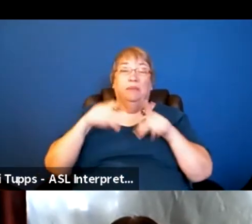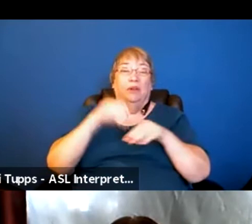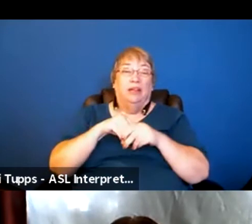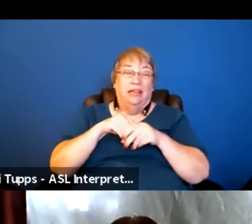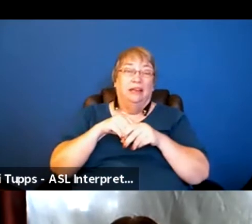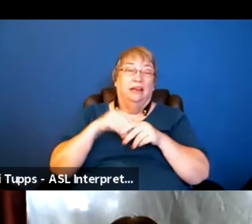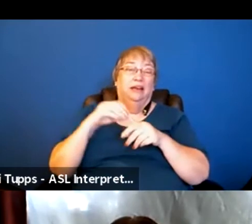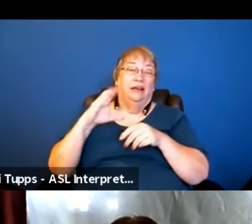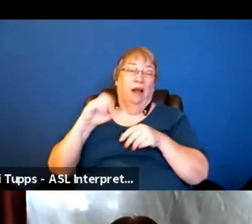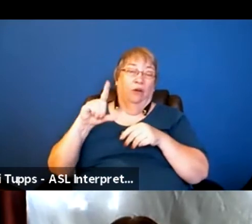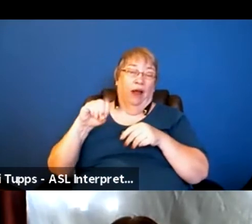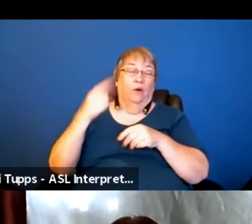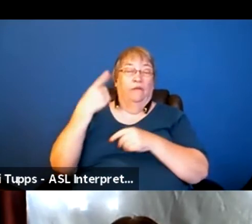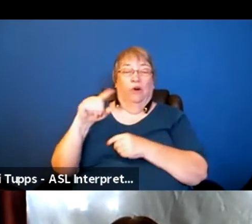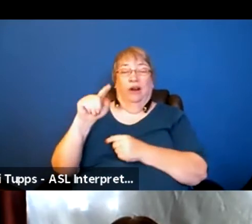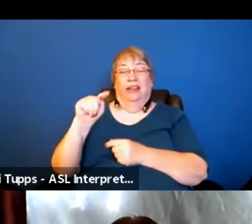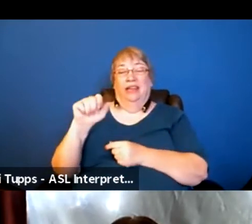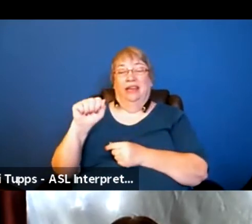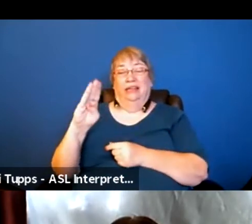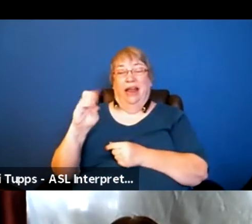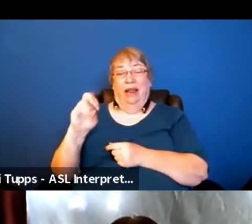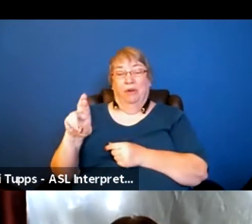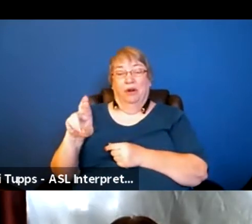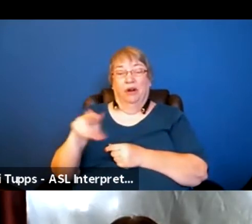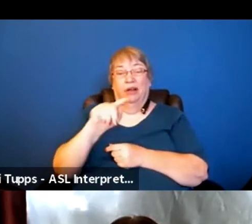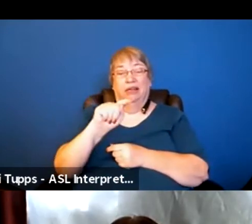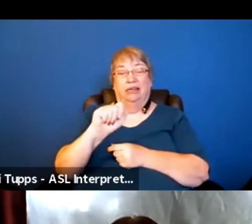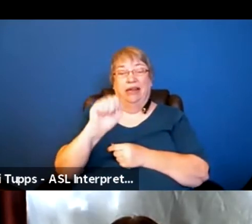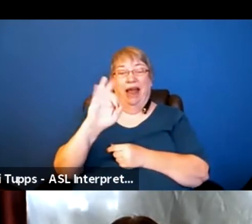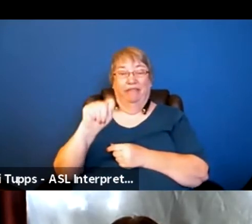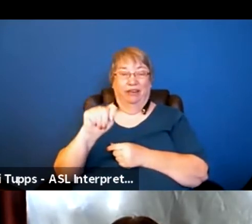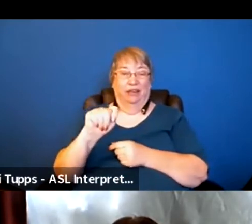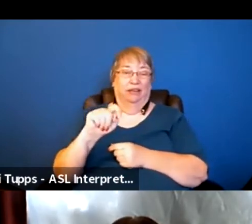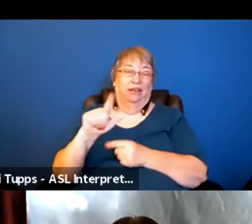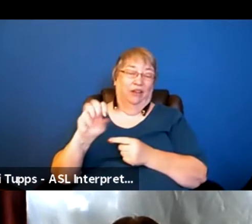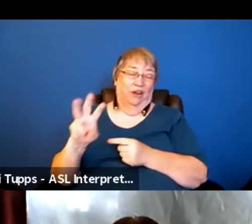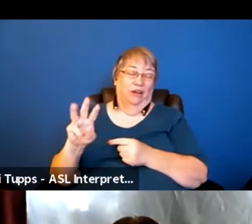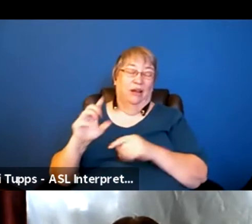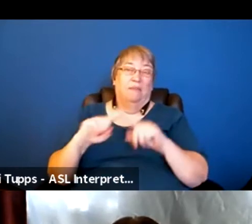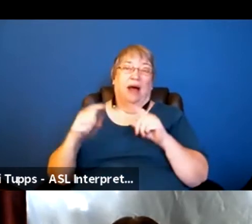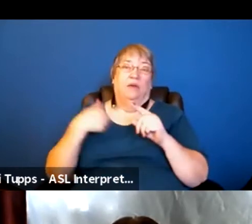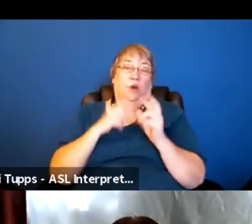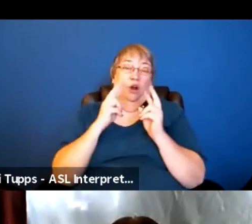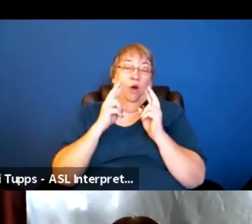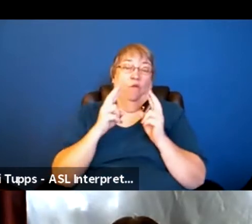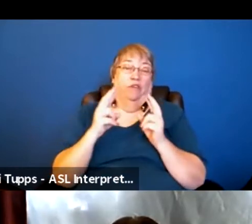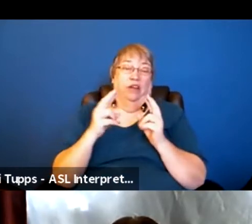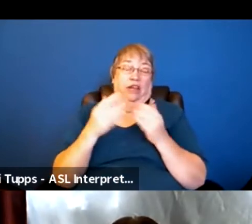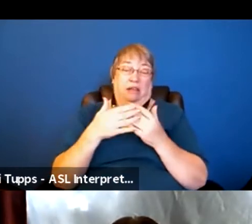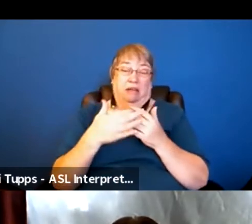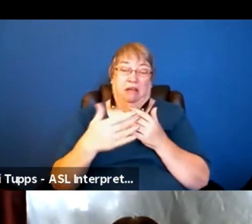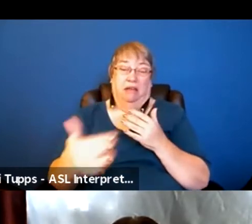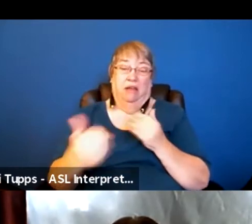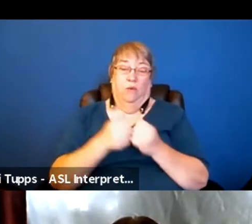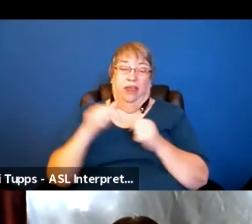cap. So those are sort of some of the limitations that have occurred. But we're hopeful going forward with this blueprint for